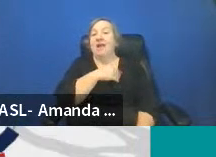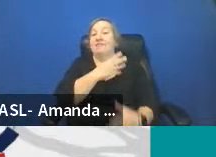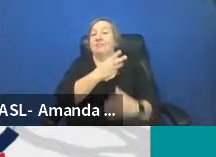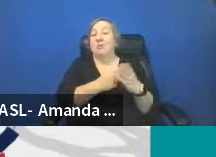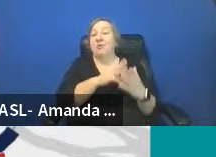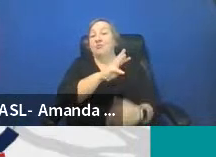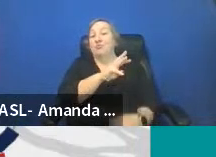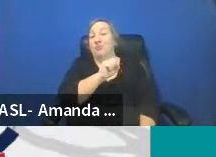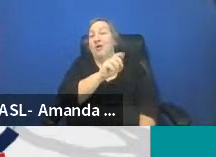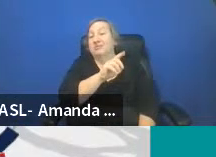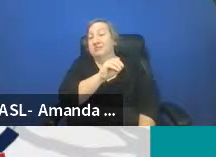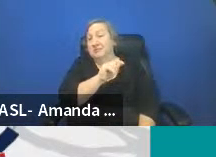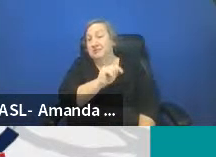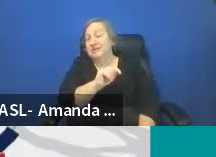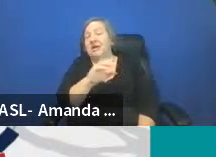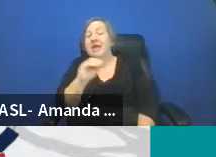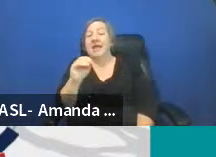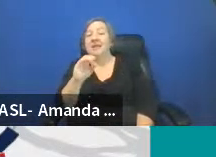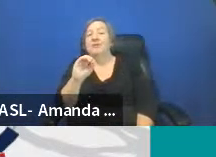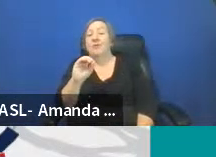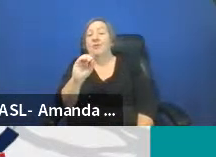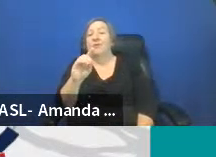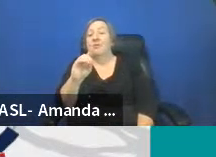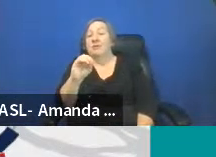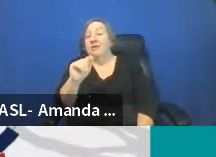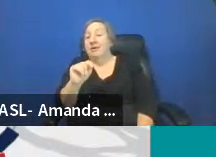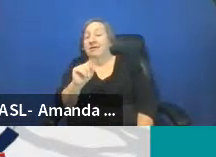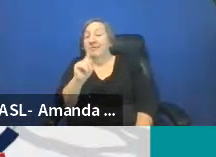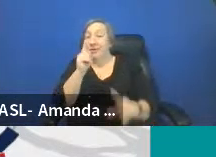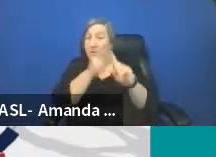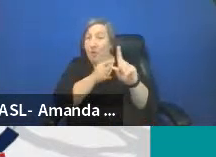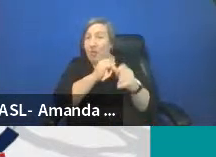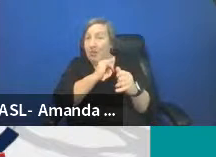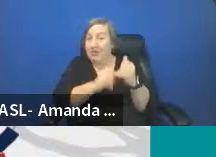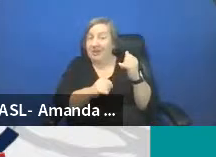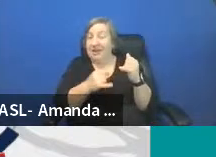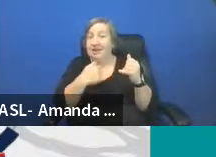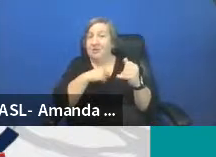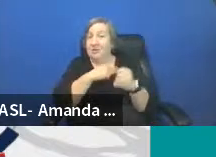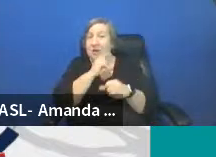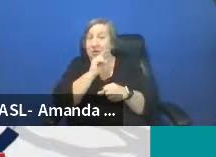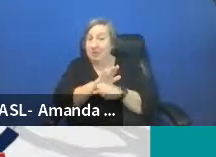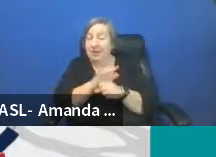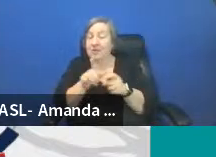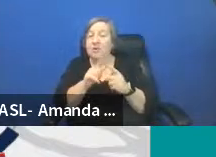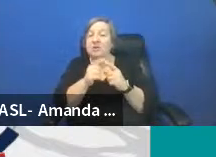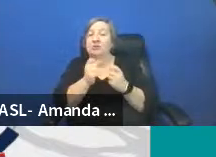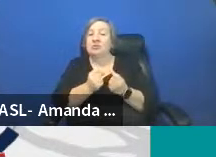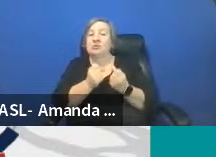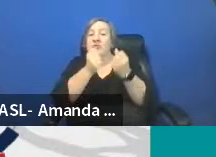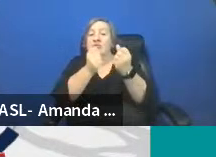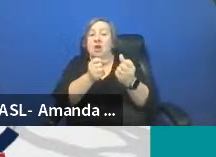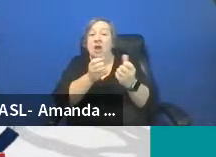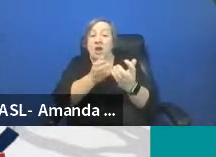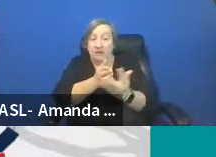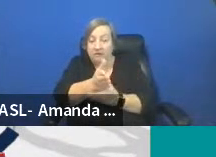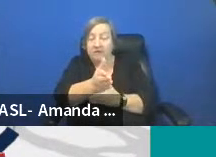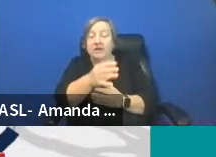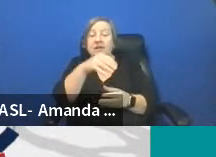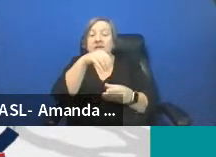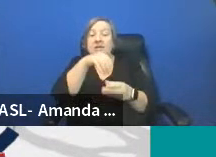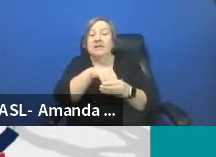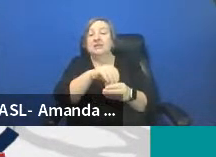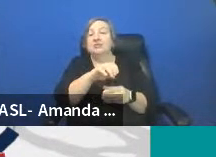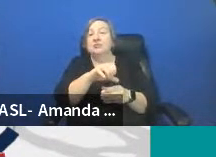and ODOT, the goal in the end and what we are committed to is when you drive across the bridge and go into the